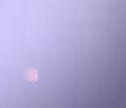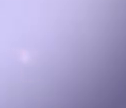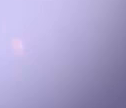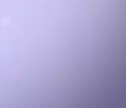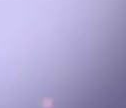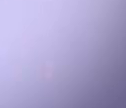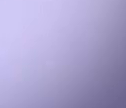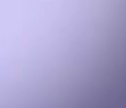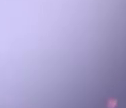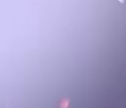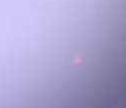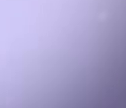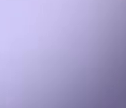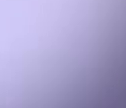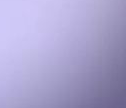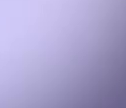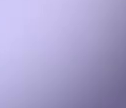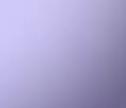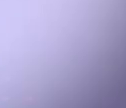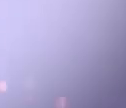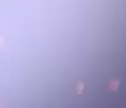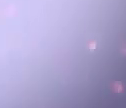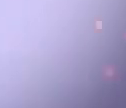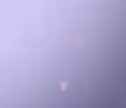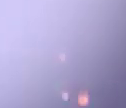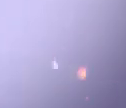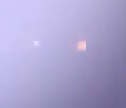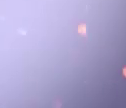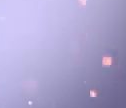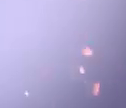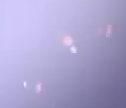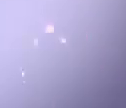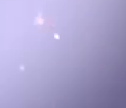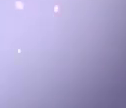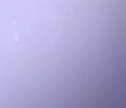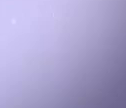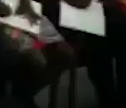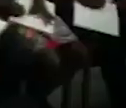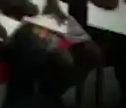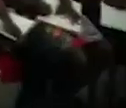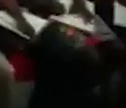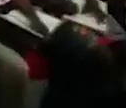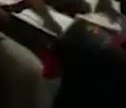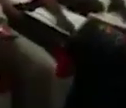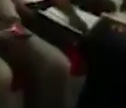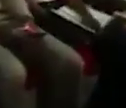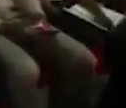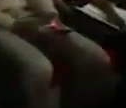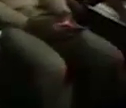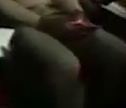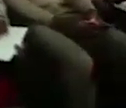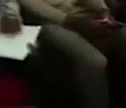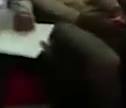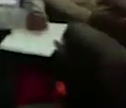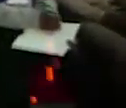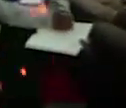you? So that beyond you, she can take the nations. I want you to know that when the church of Pentecost talks about nations,